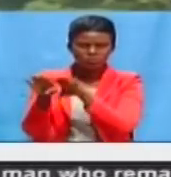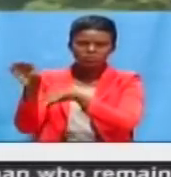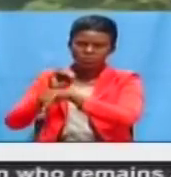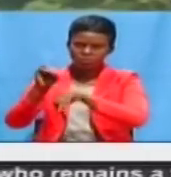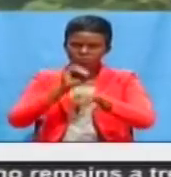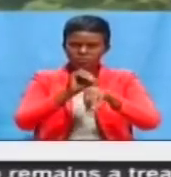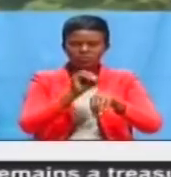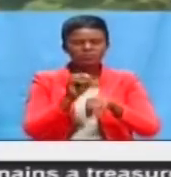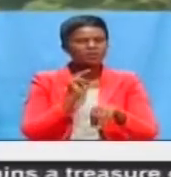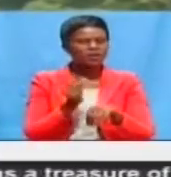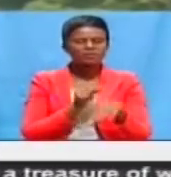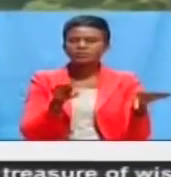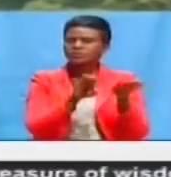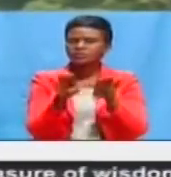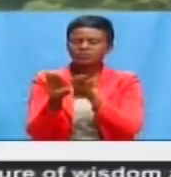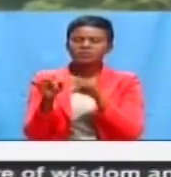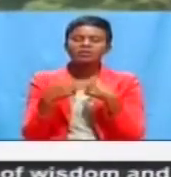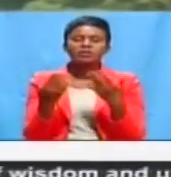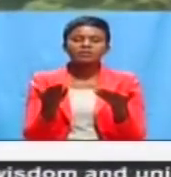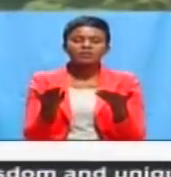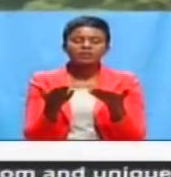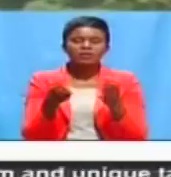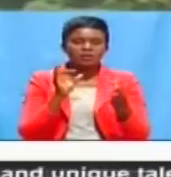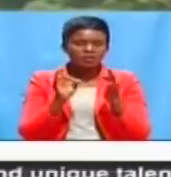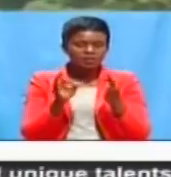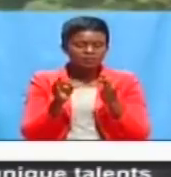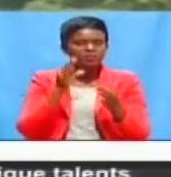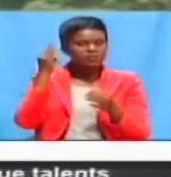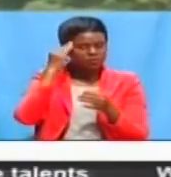opportunities for anyone. If you feel there are opportunities out there,